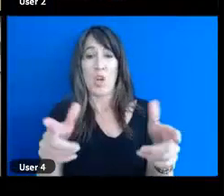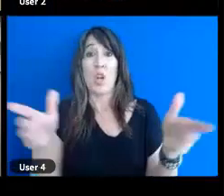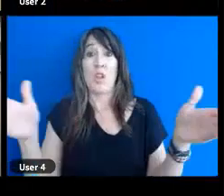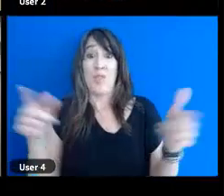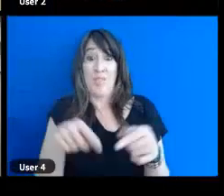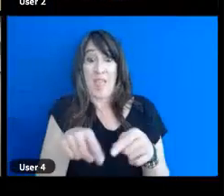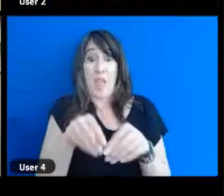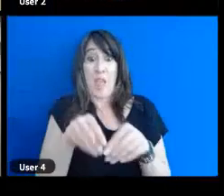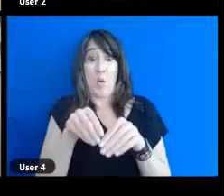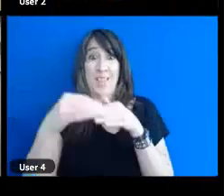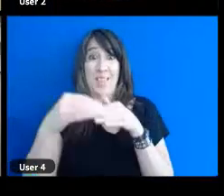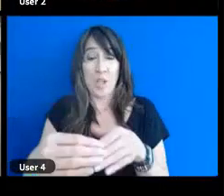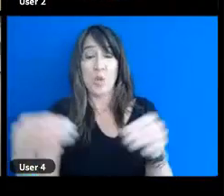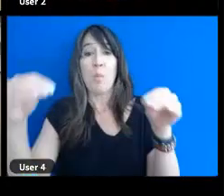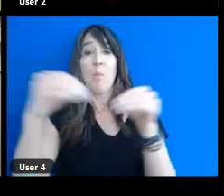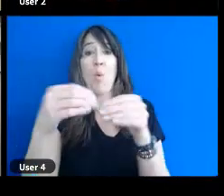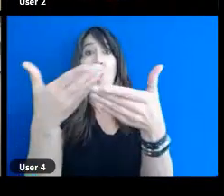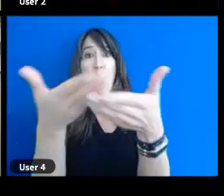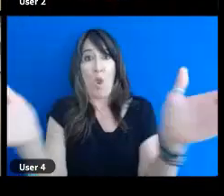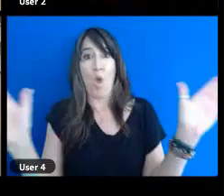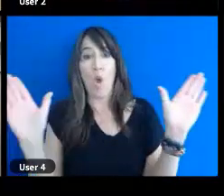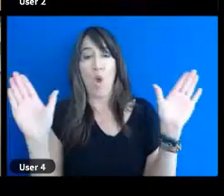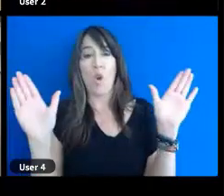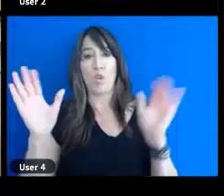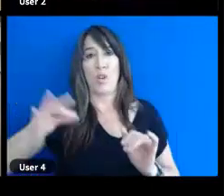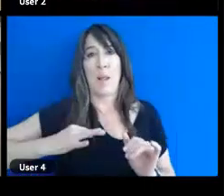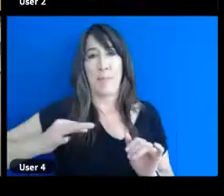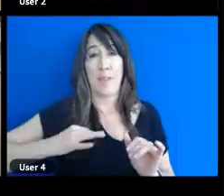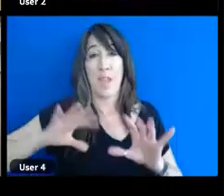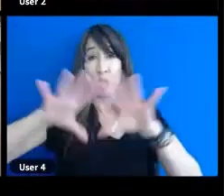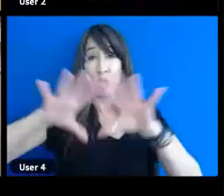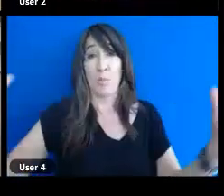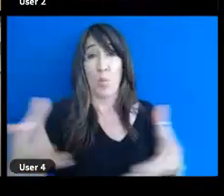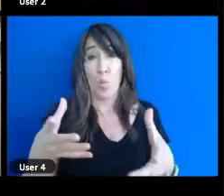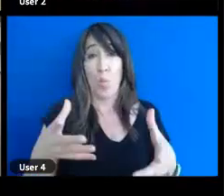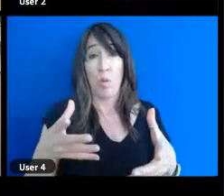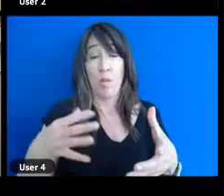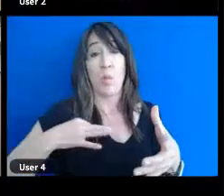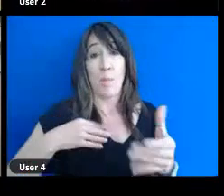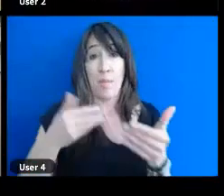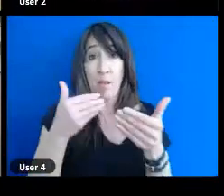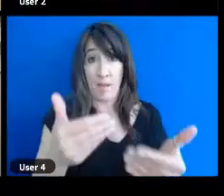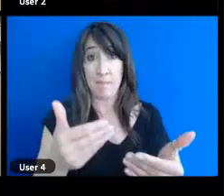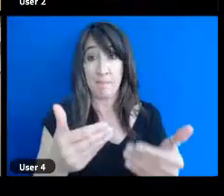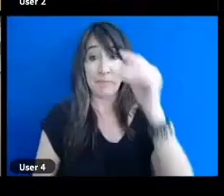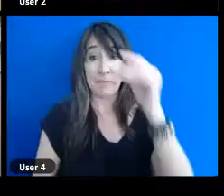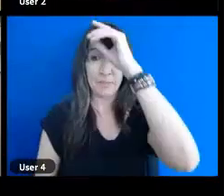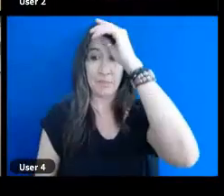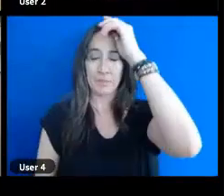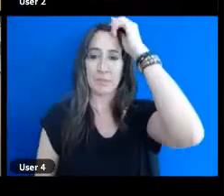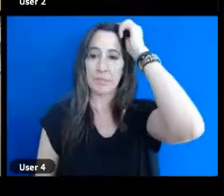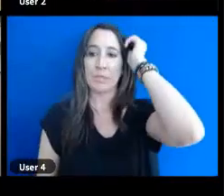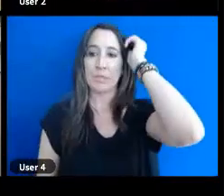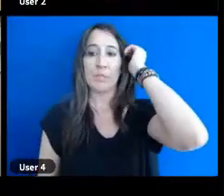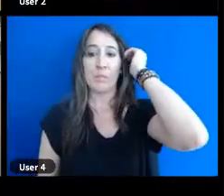more inclusive and encourage applicants from a larger talent pool to apply with your business.